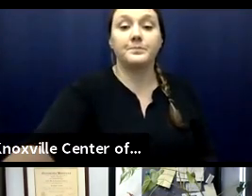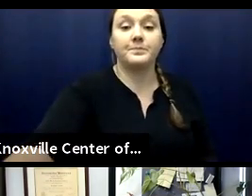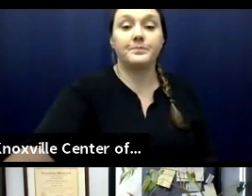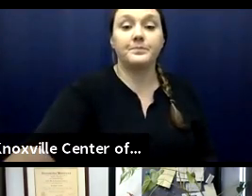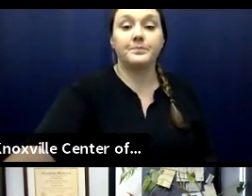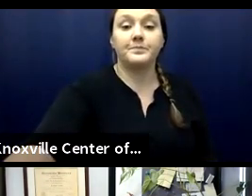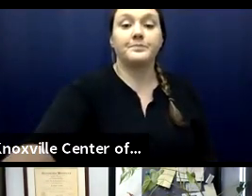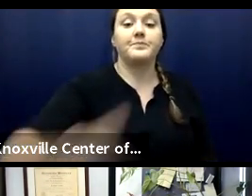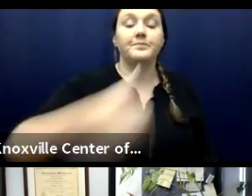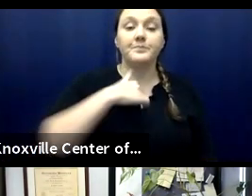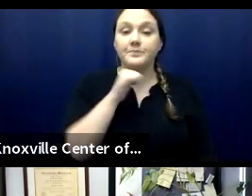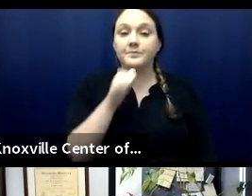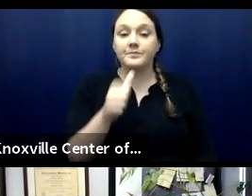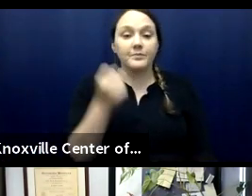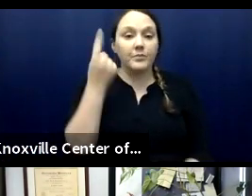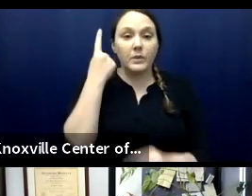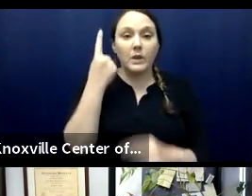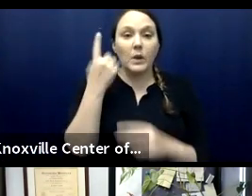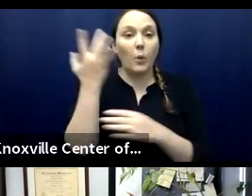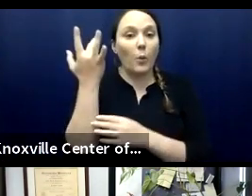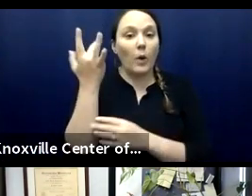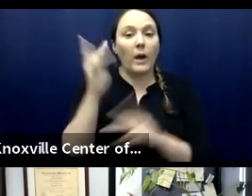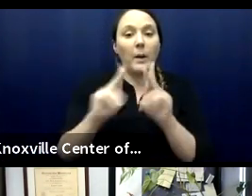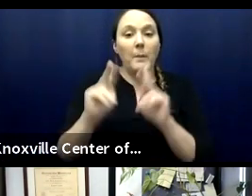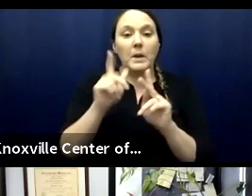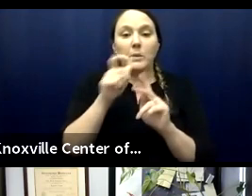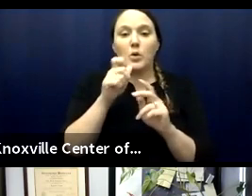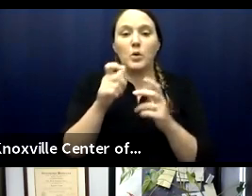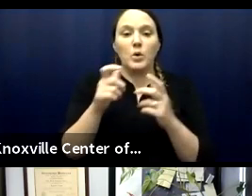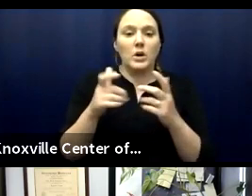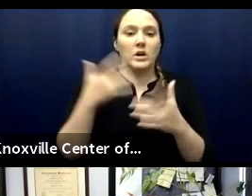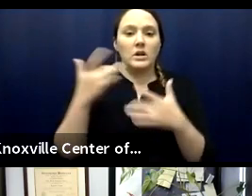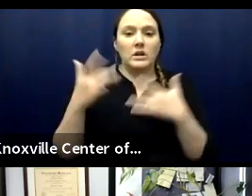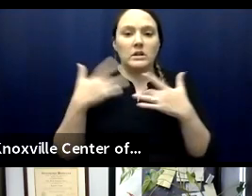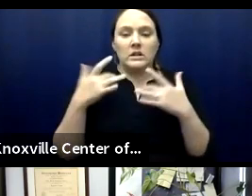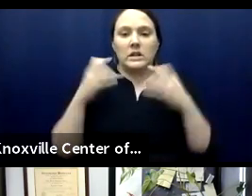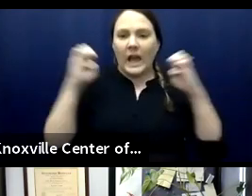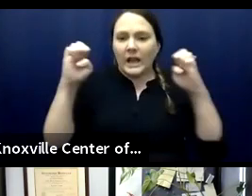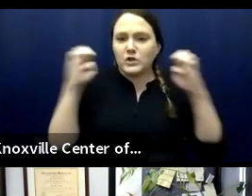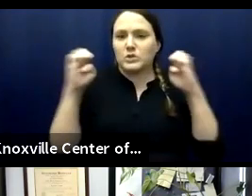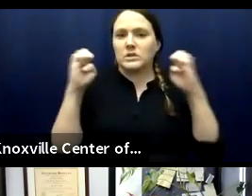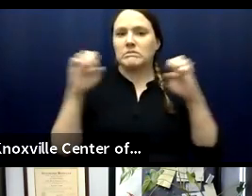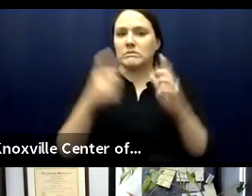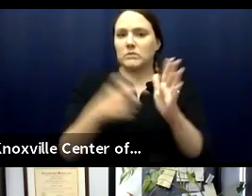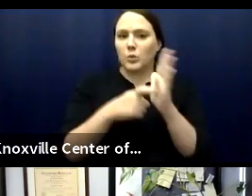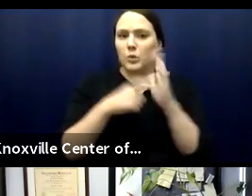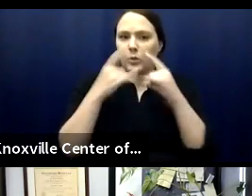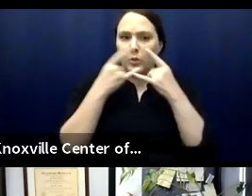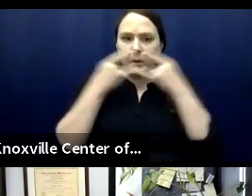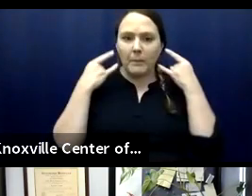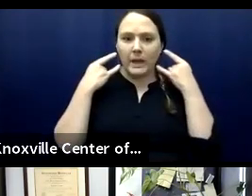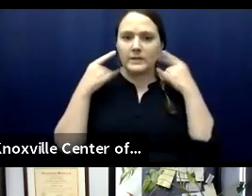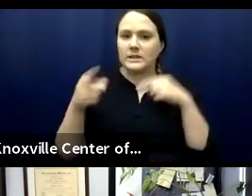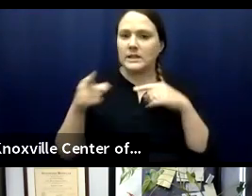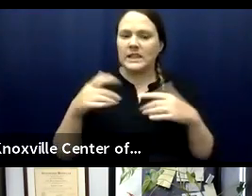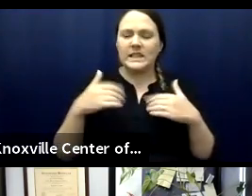understand why people who are exercising needs to have a mask, and he's very, very young. So